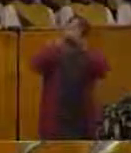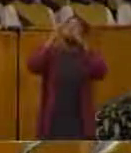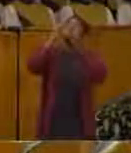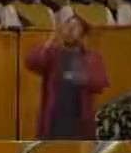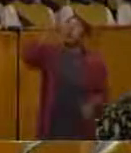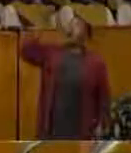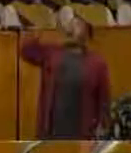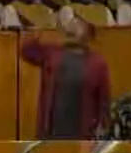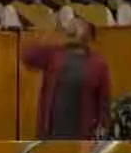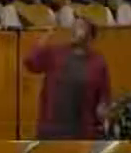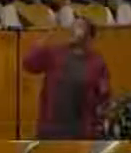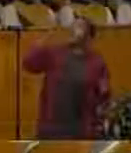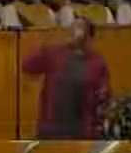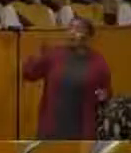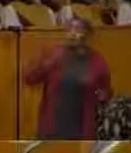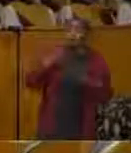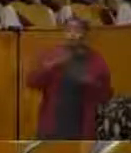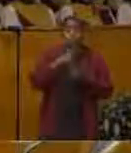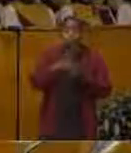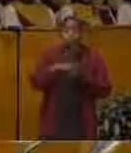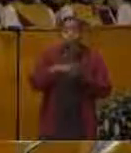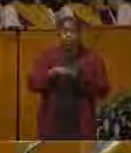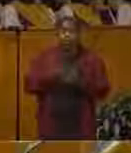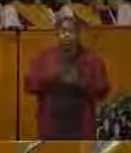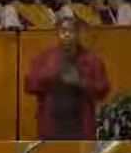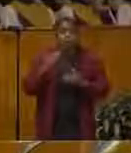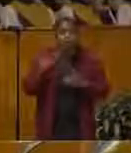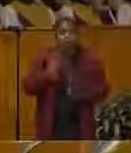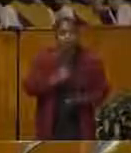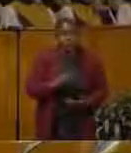decided to cancel your membership.